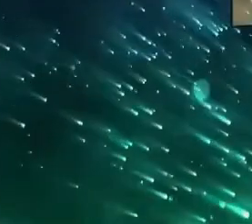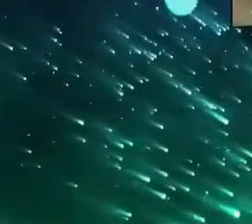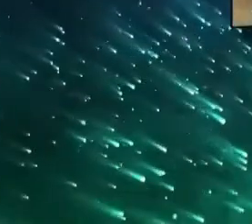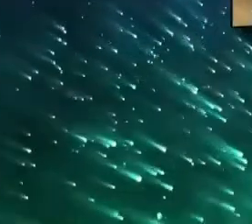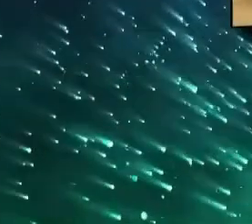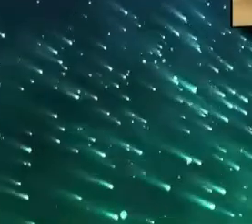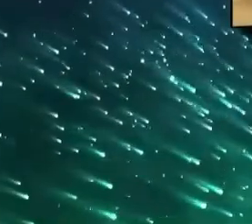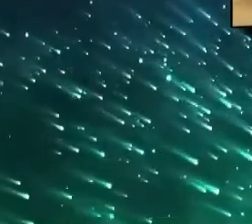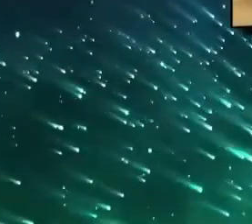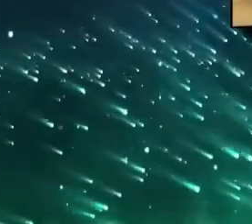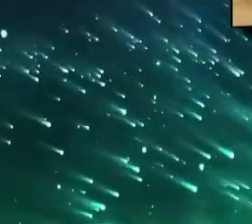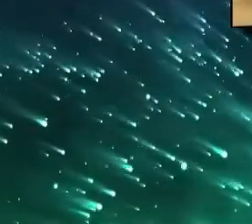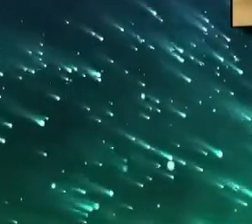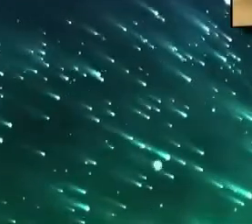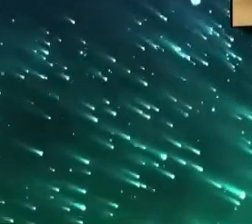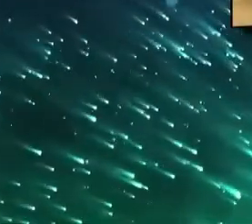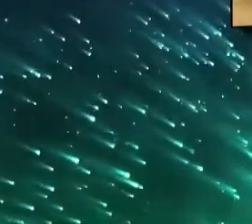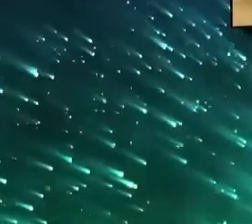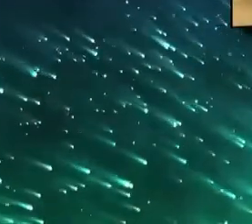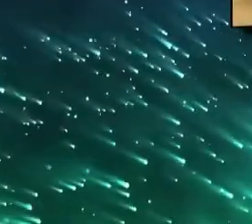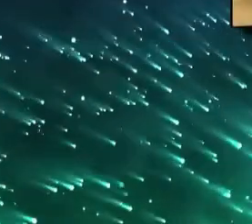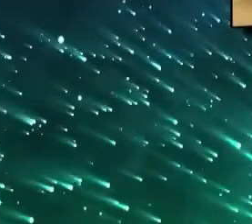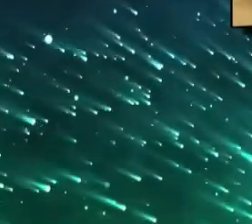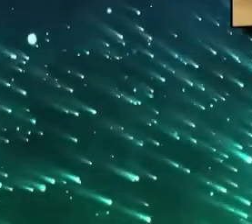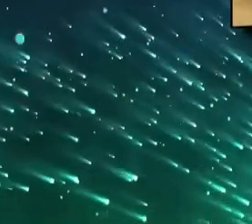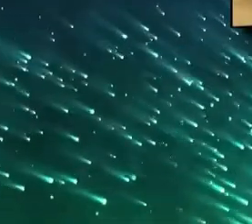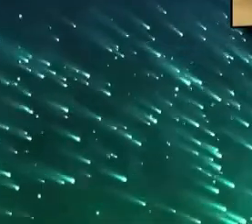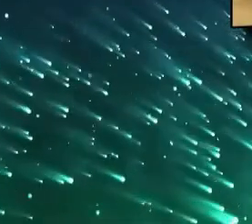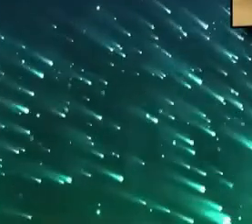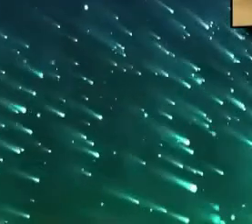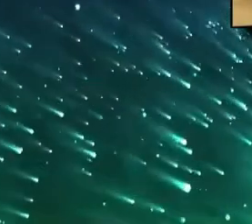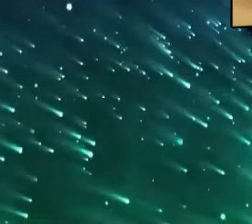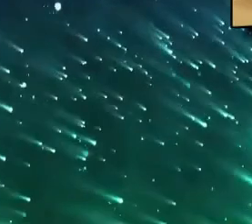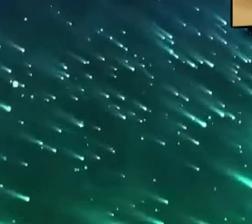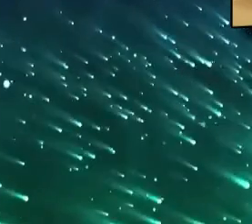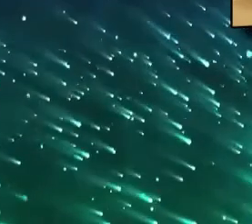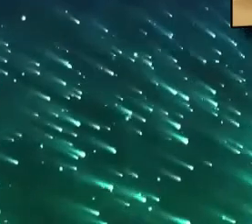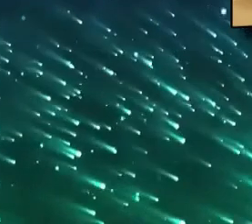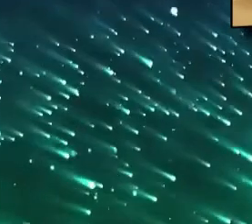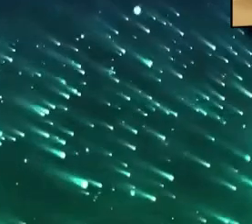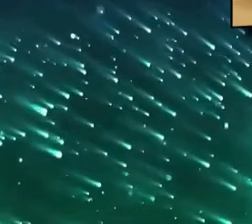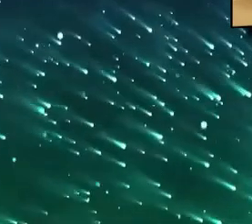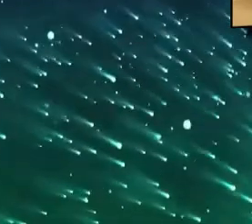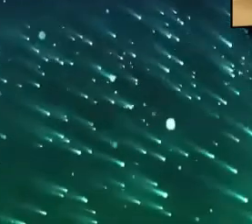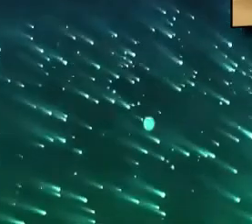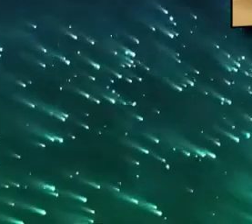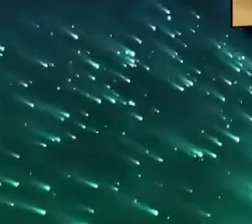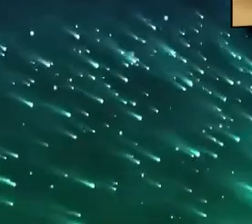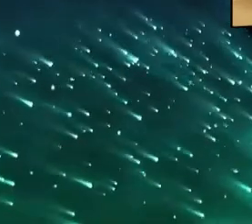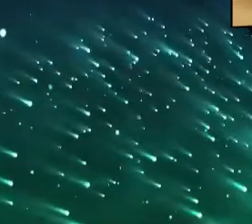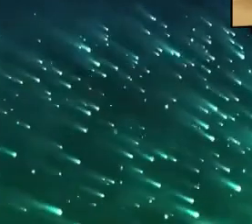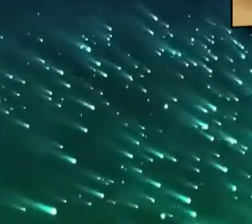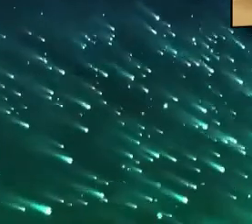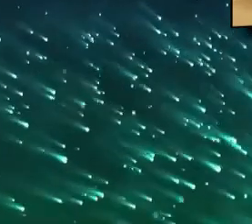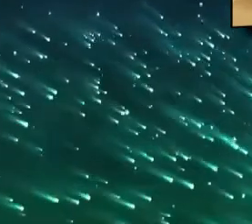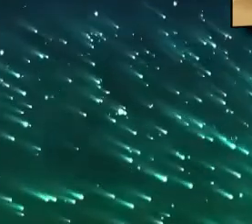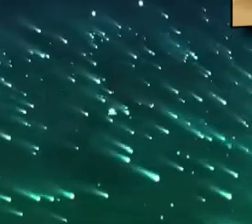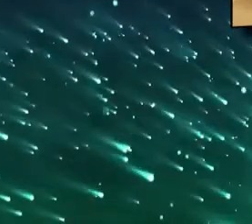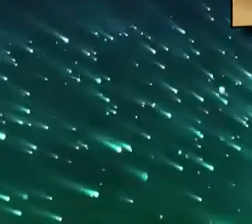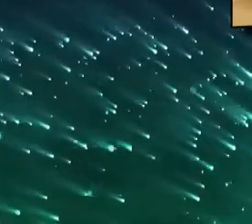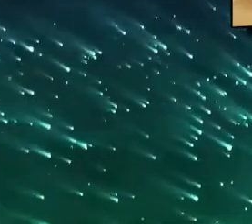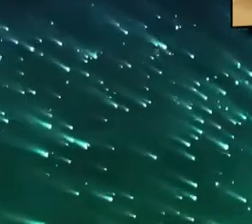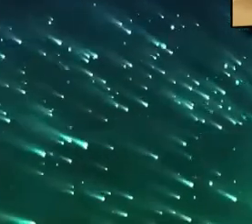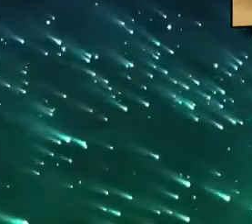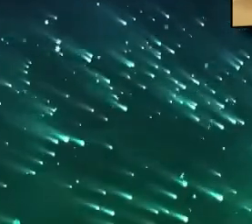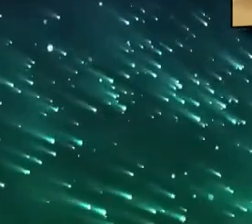Na na na na na na na, dapat Tagum Radyo Eskwela na. Na na na na na na na na na,